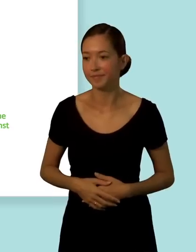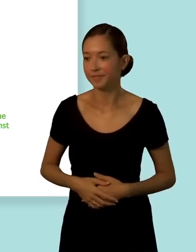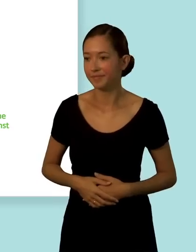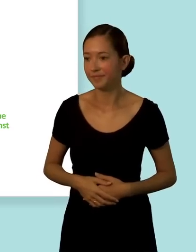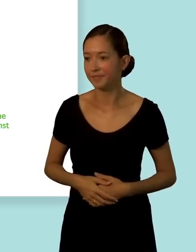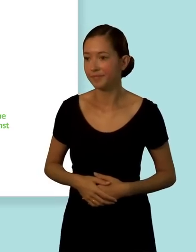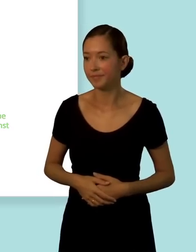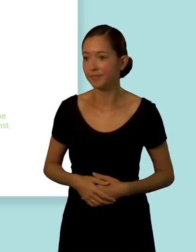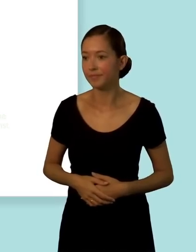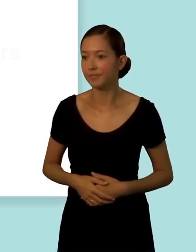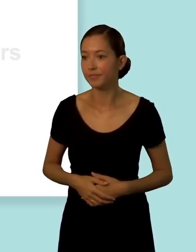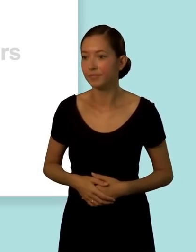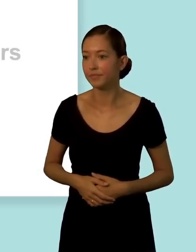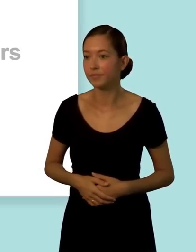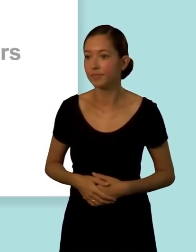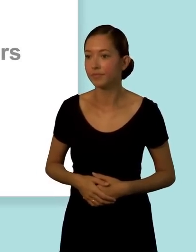alzheimers.org.uk/support services.